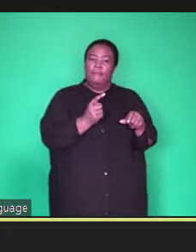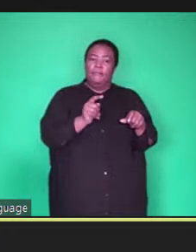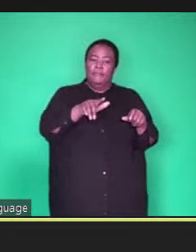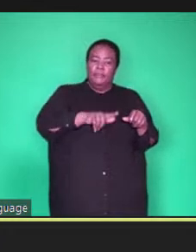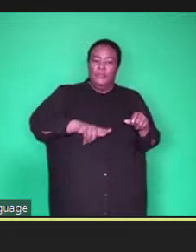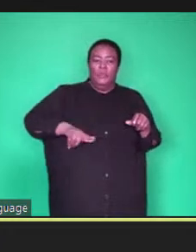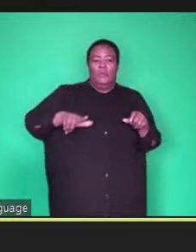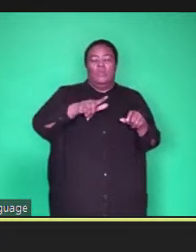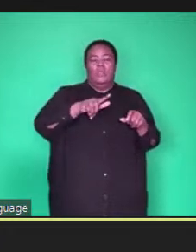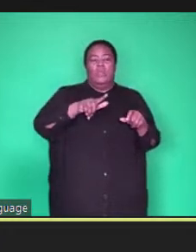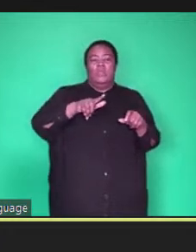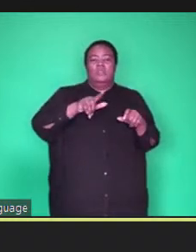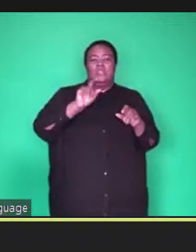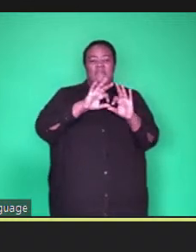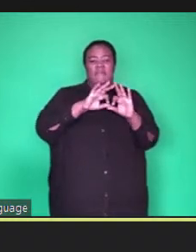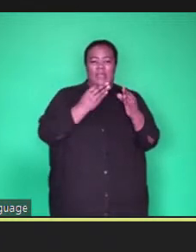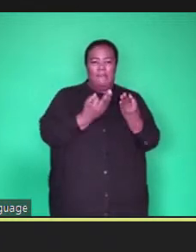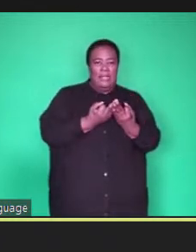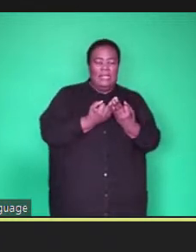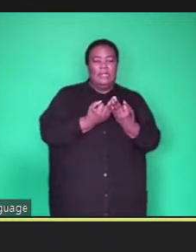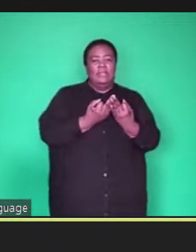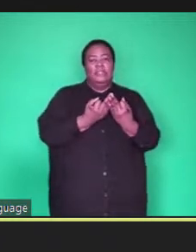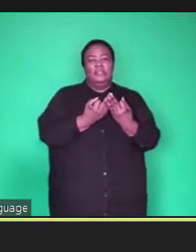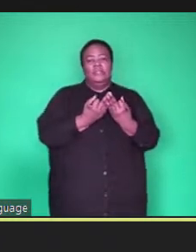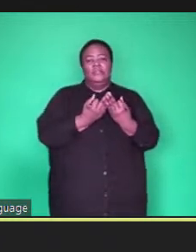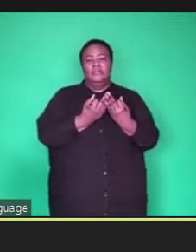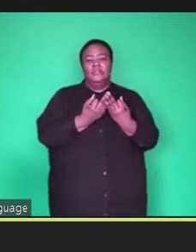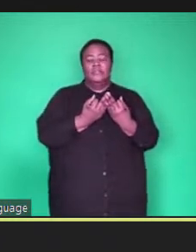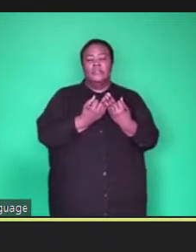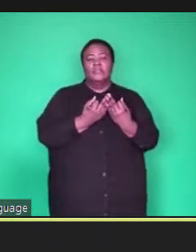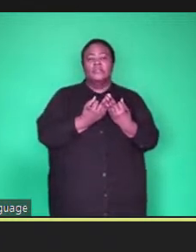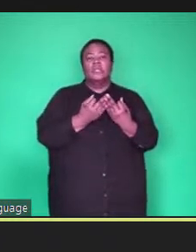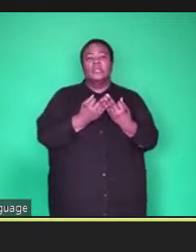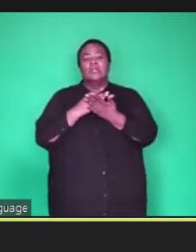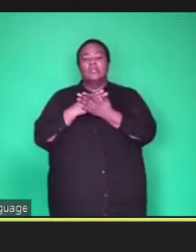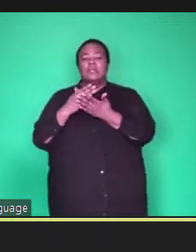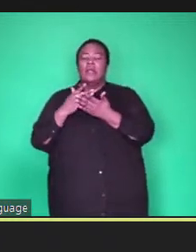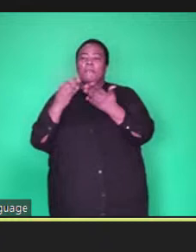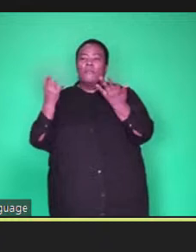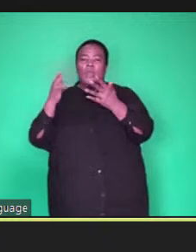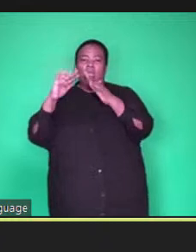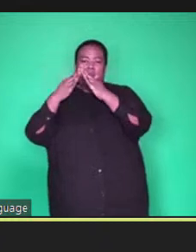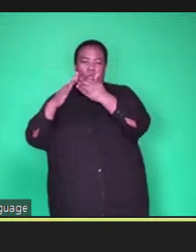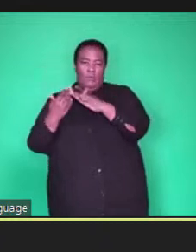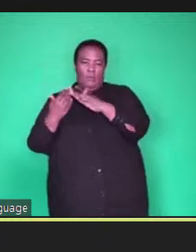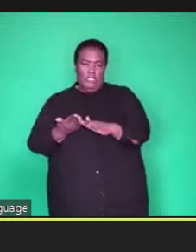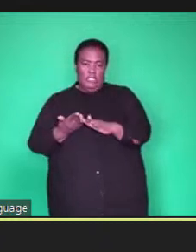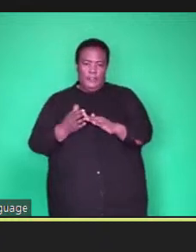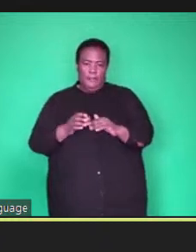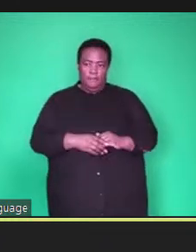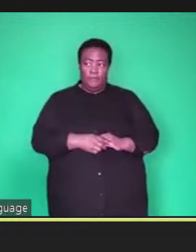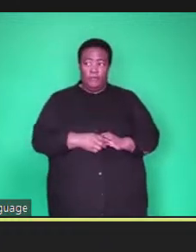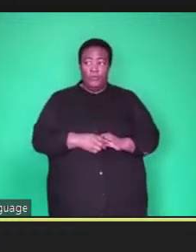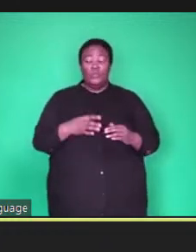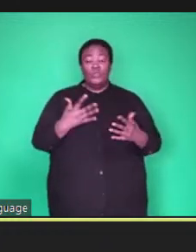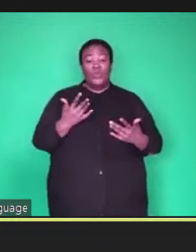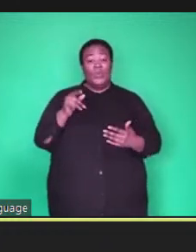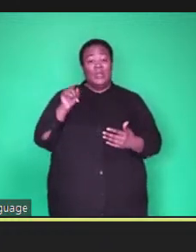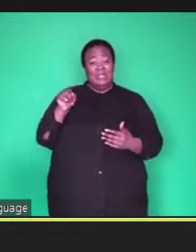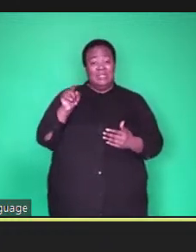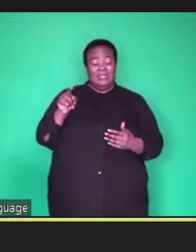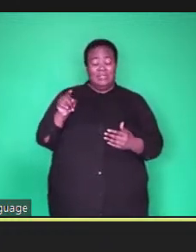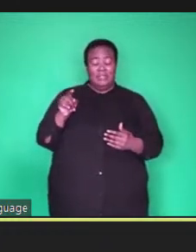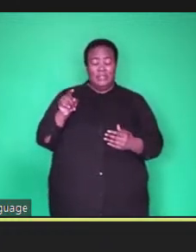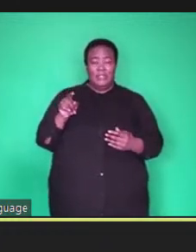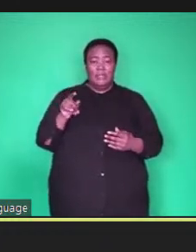families and households located in communities. So this kind of type of setup enables us to